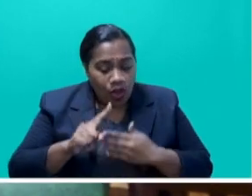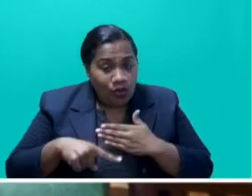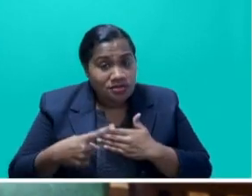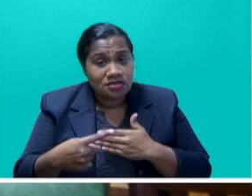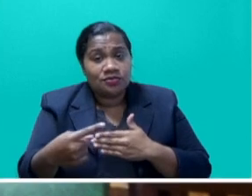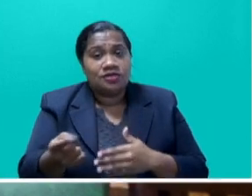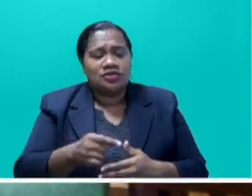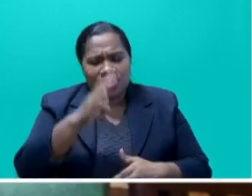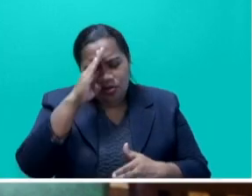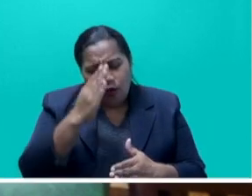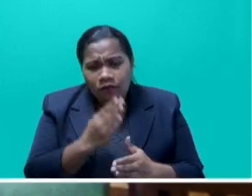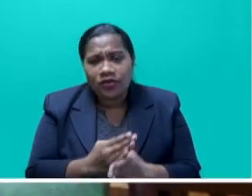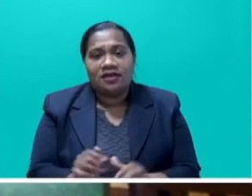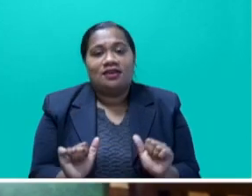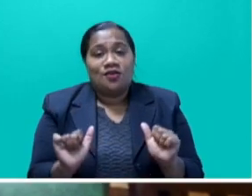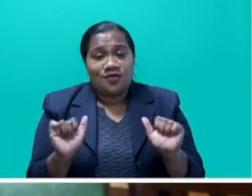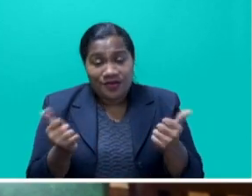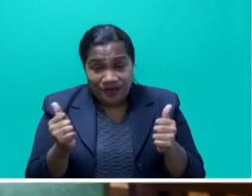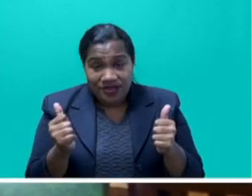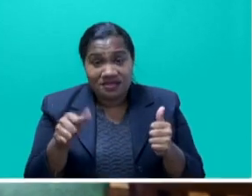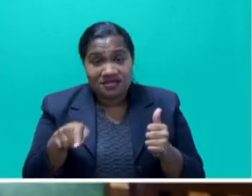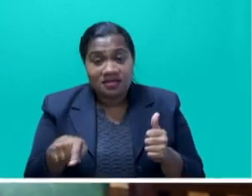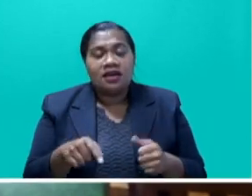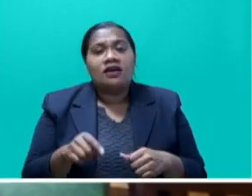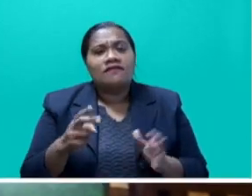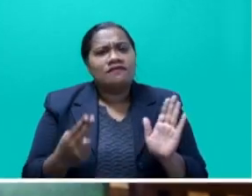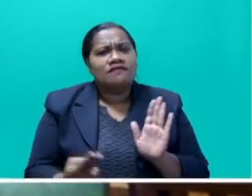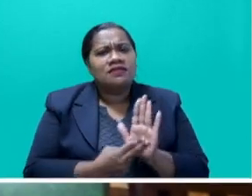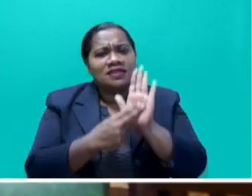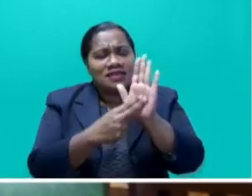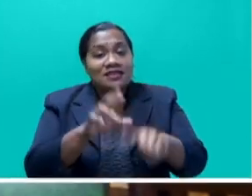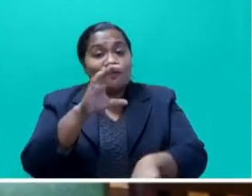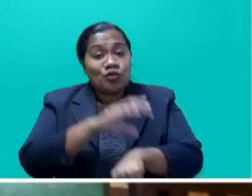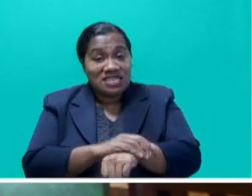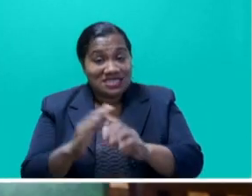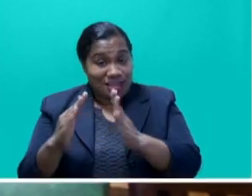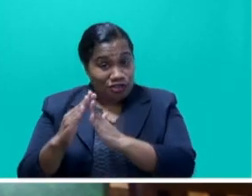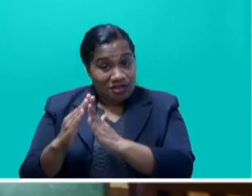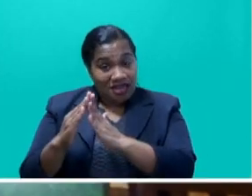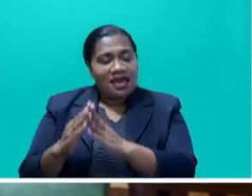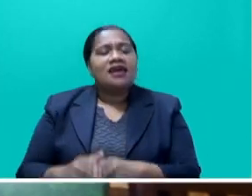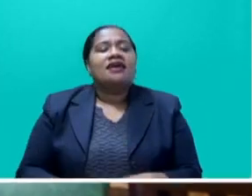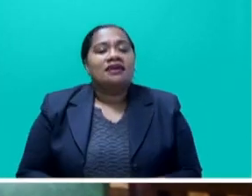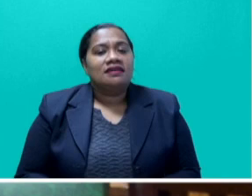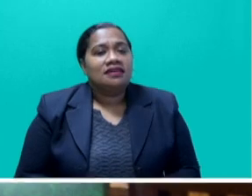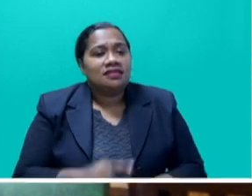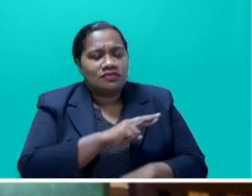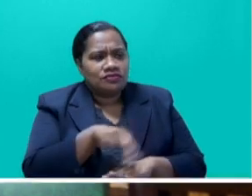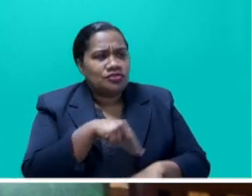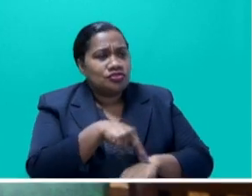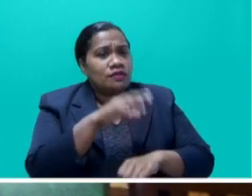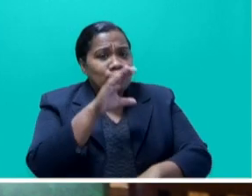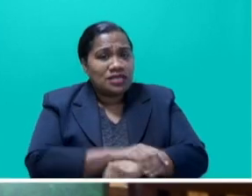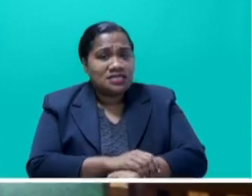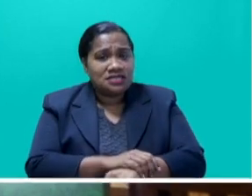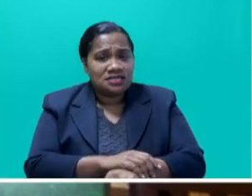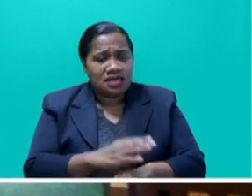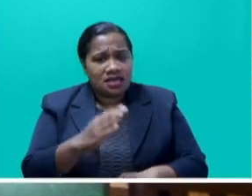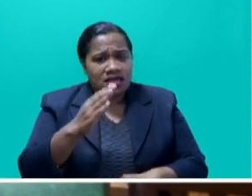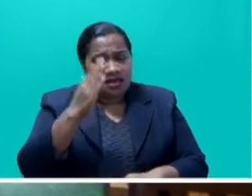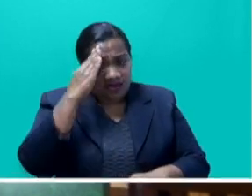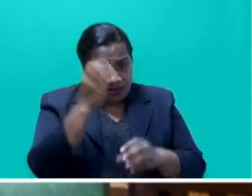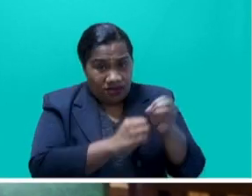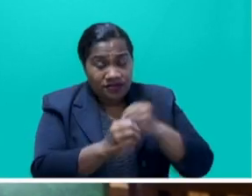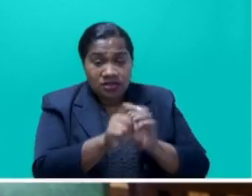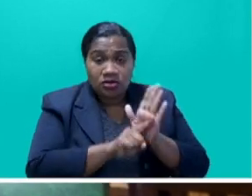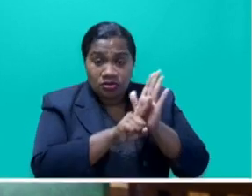hopefully completion of Nandi Police Station and the regional police headquarters in Lautoka, and of course